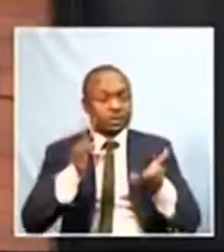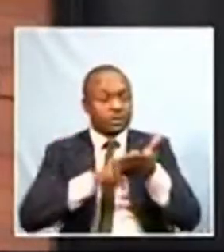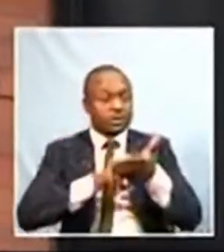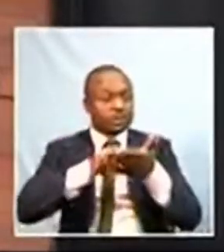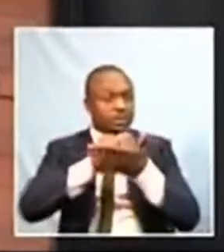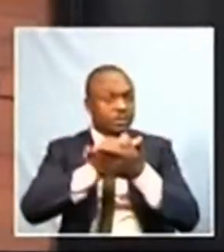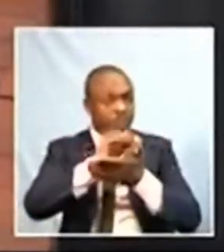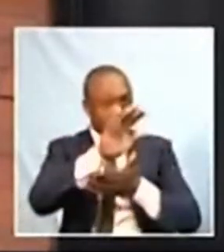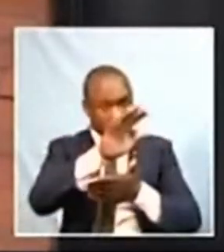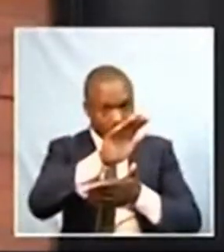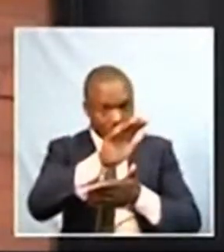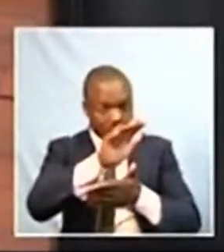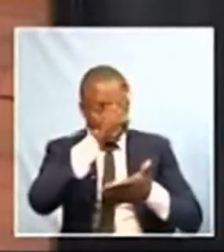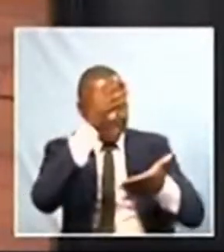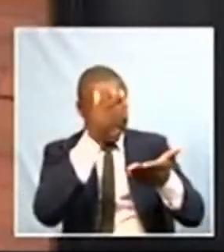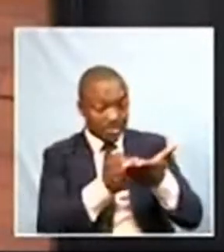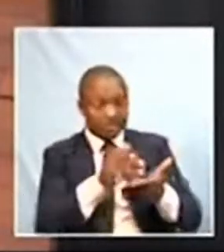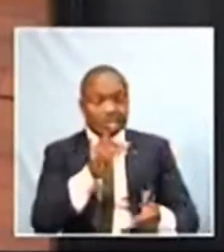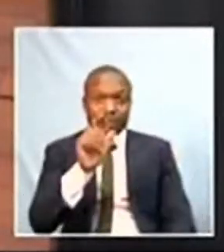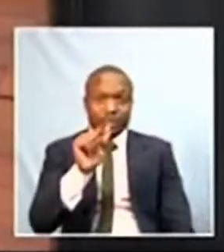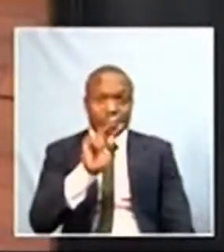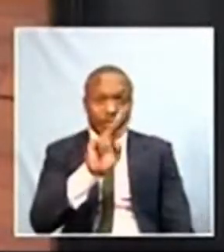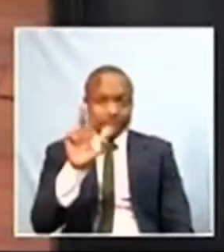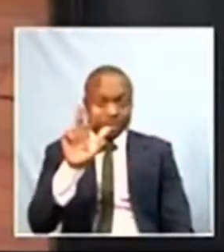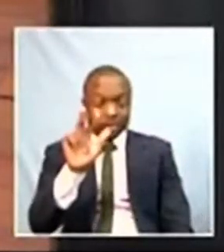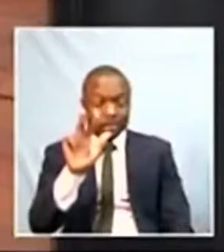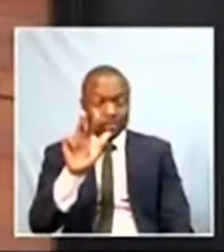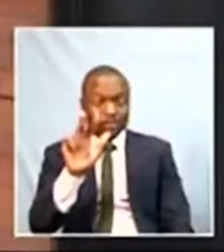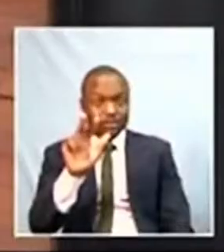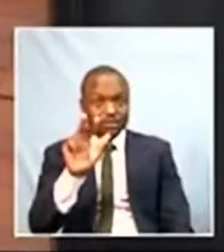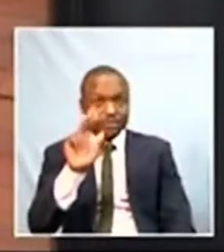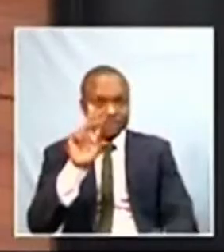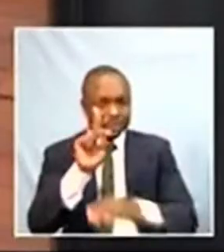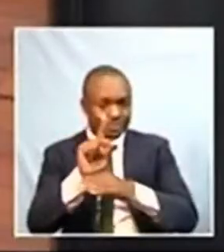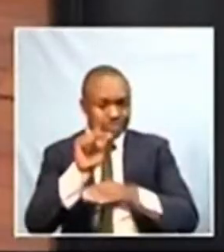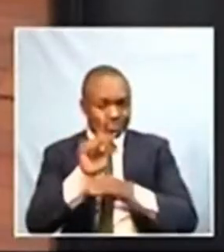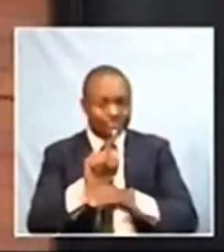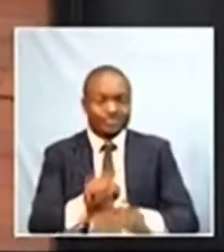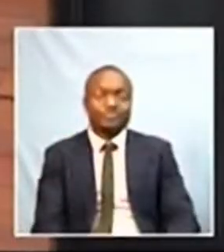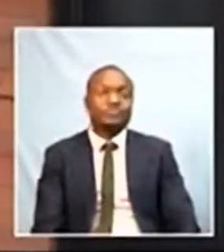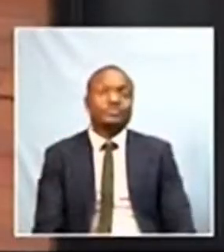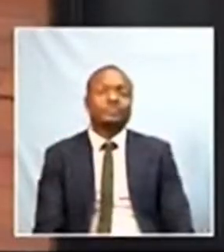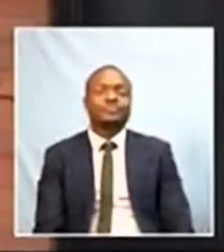re-advertised. Chair, this is a 2023 project,